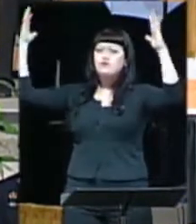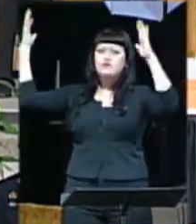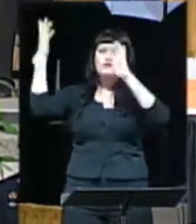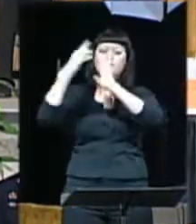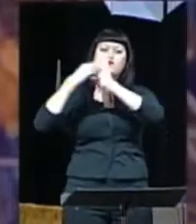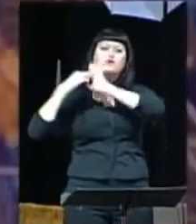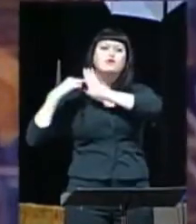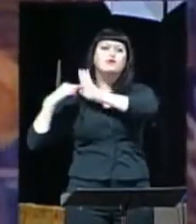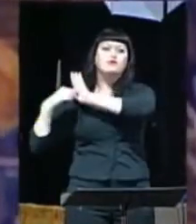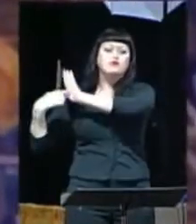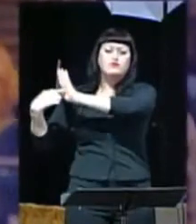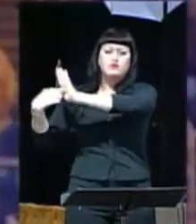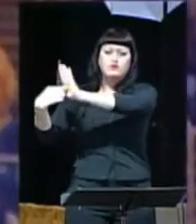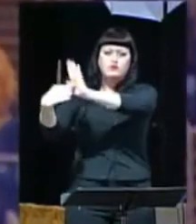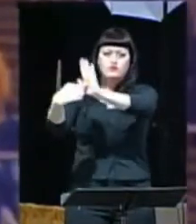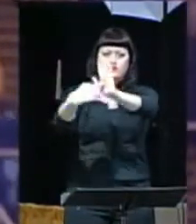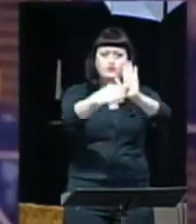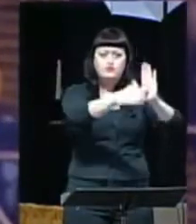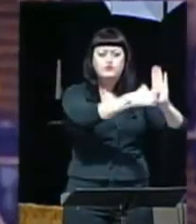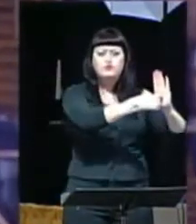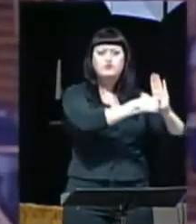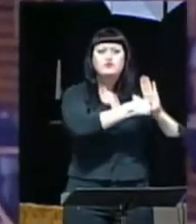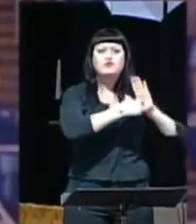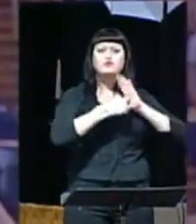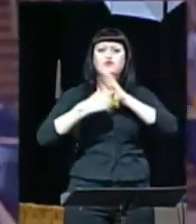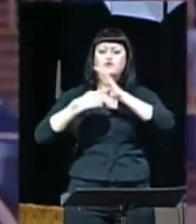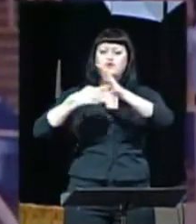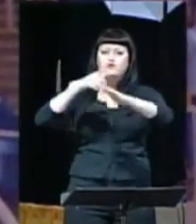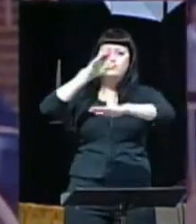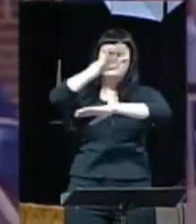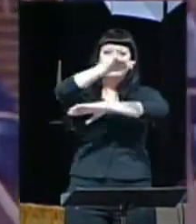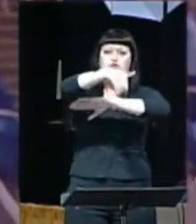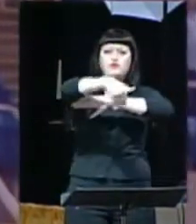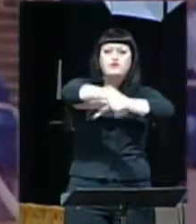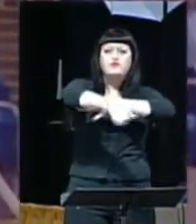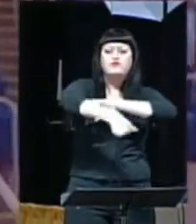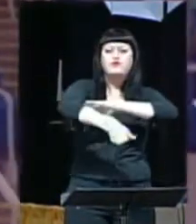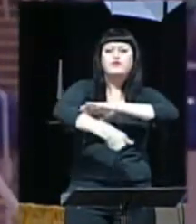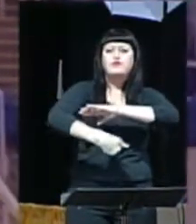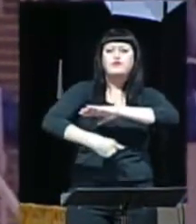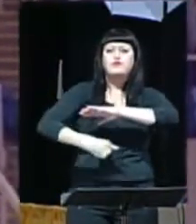in air, gave proof through the